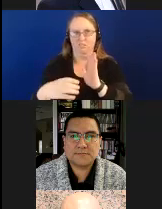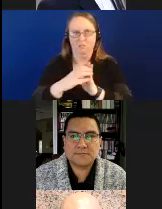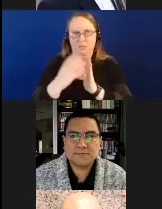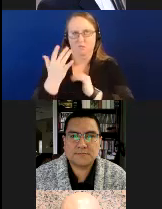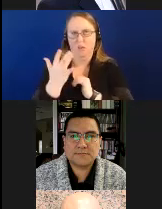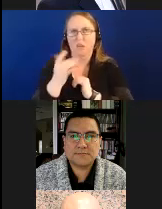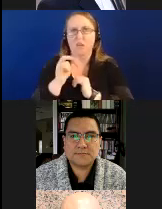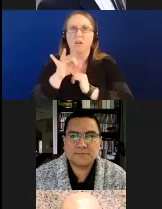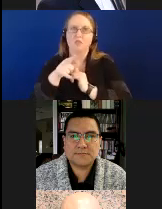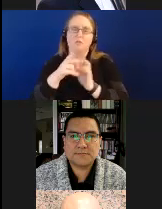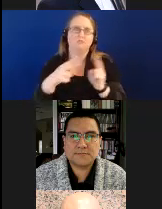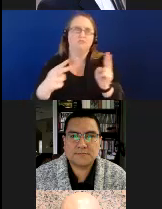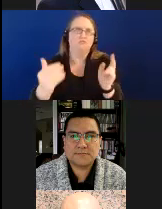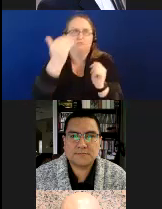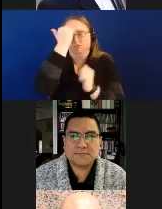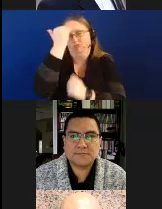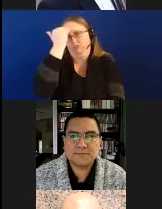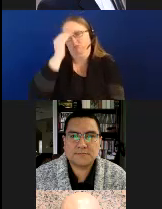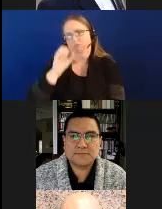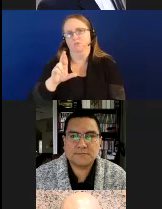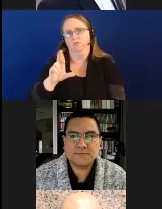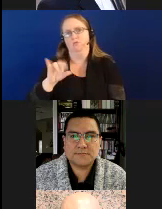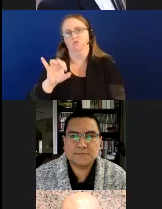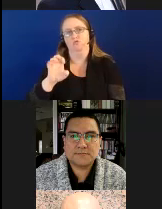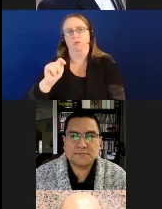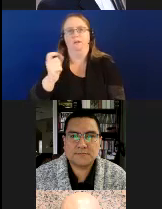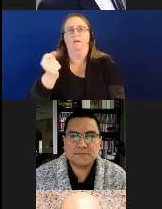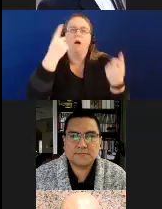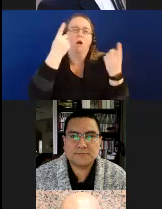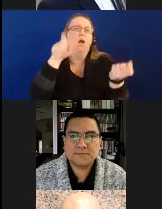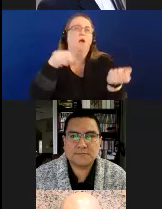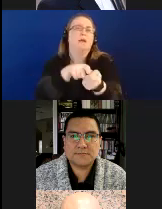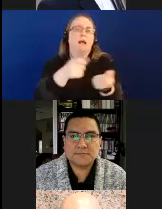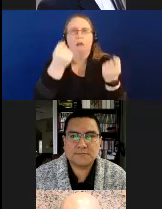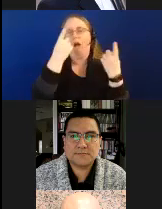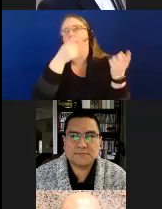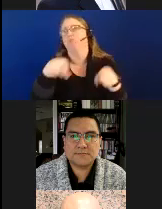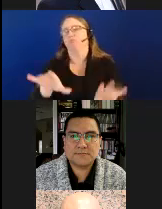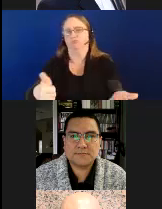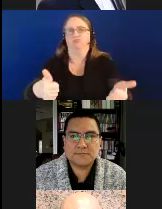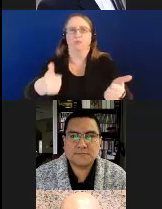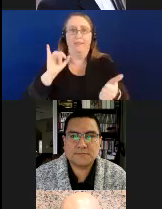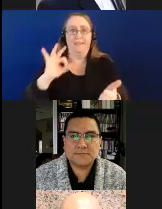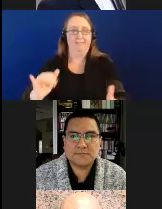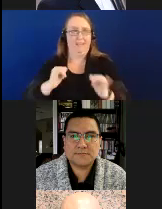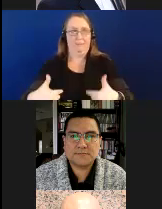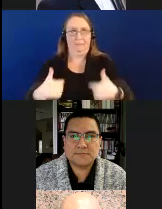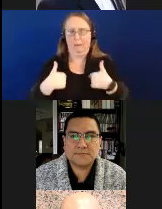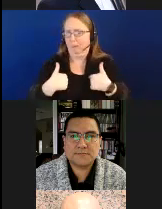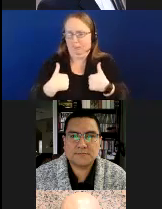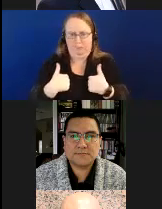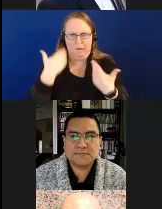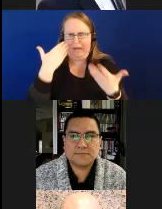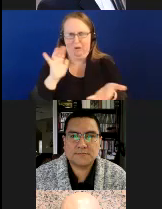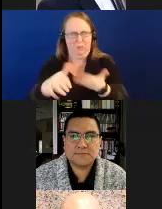somebody who's very familiar with cricket, you probably read this and understood exactly what was going on. If you're somebody like me that is not familiar with the sport